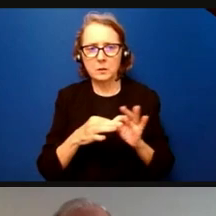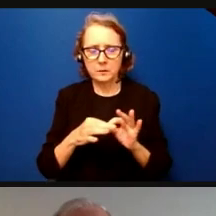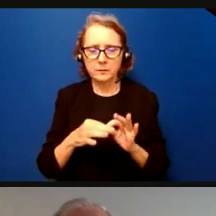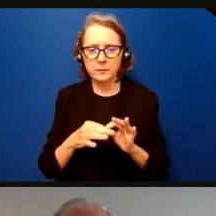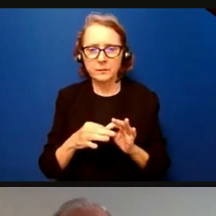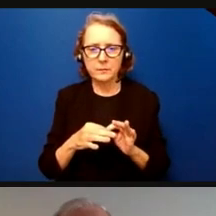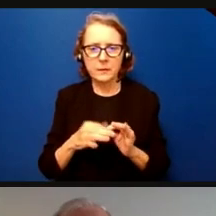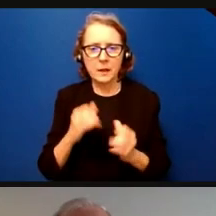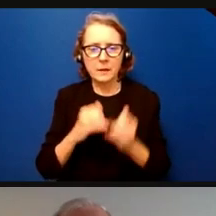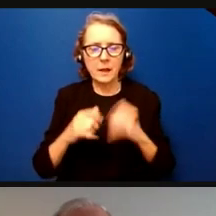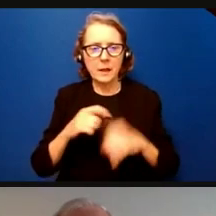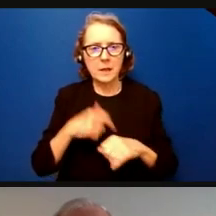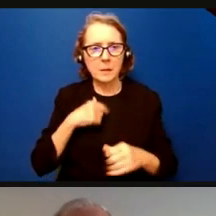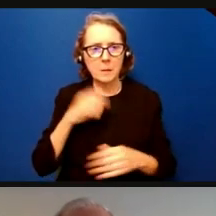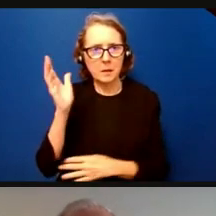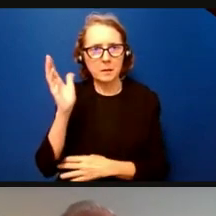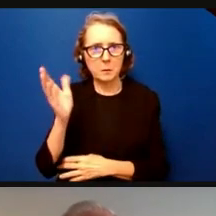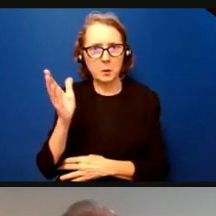The last time I spoke,